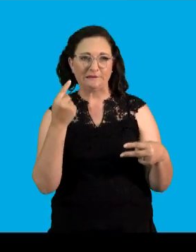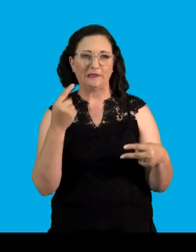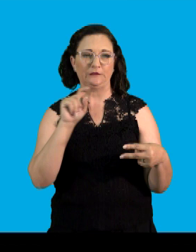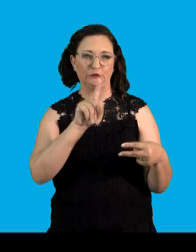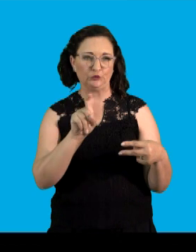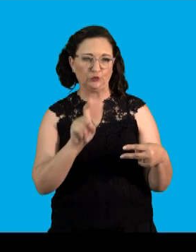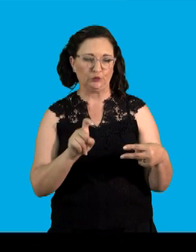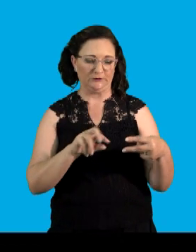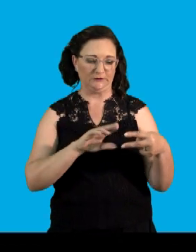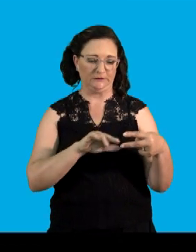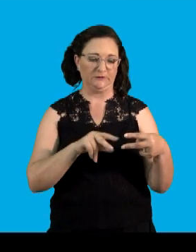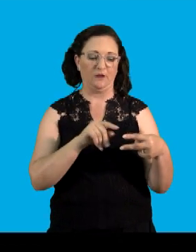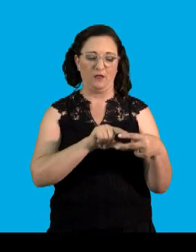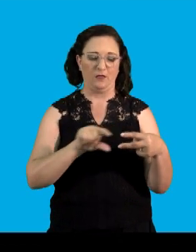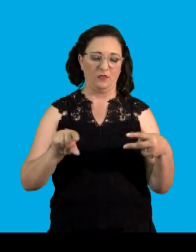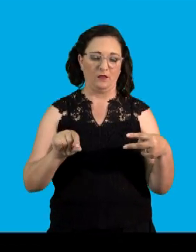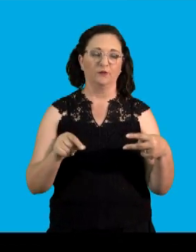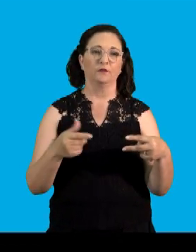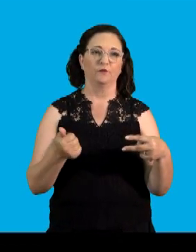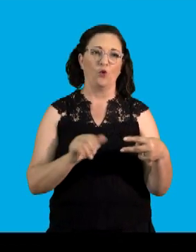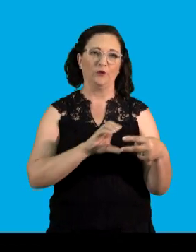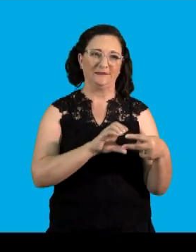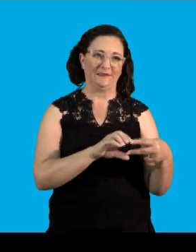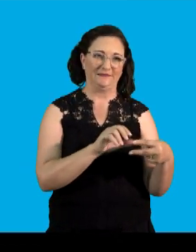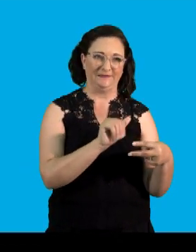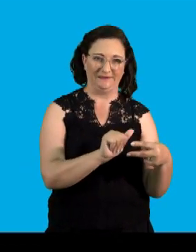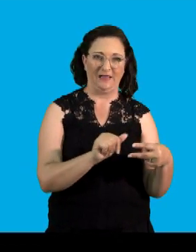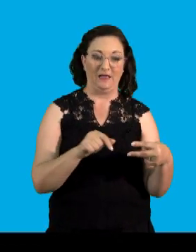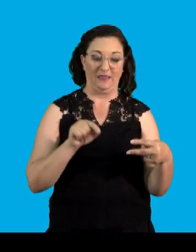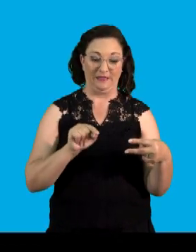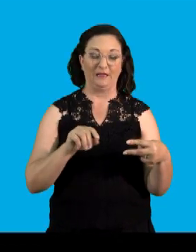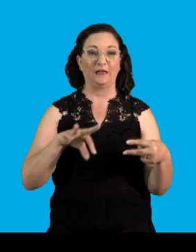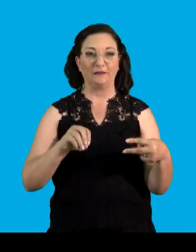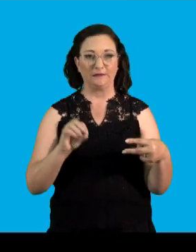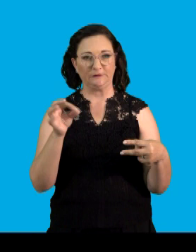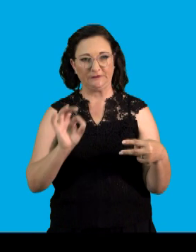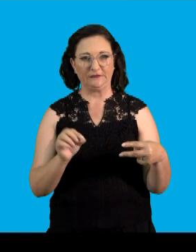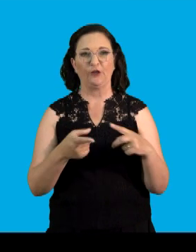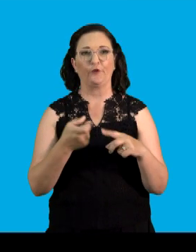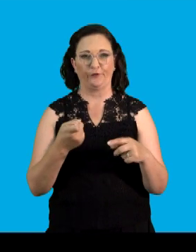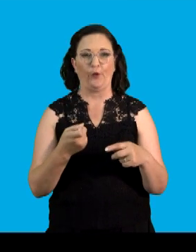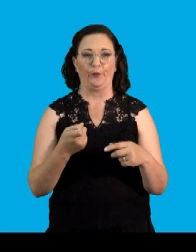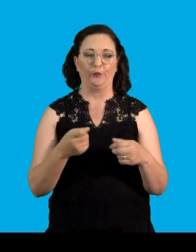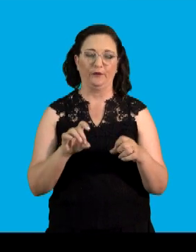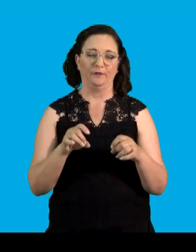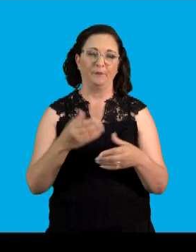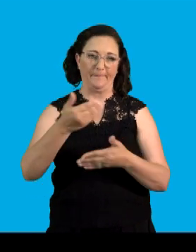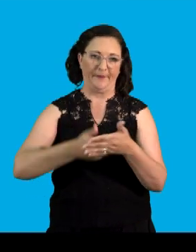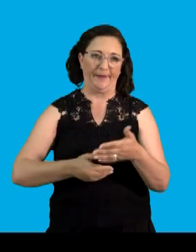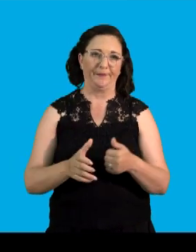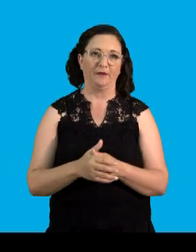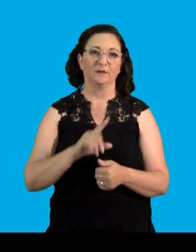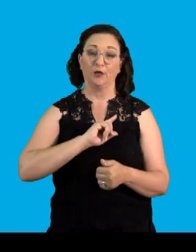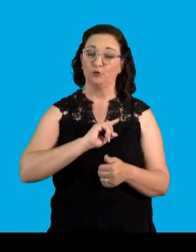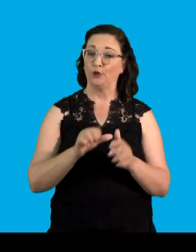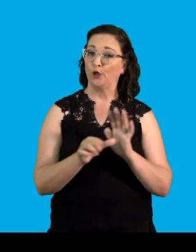is being assessed here, 30 marks, which makes it 30% of your question. So you can see it's very important that you answer here